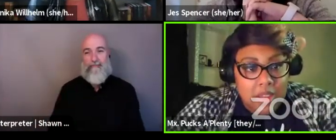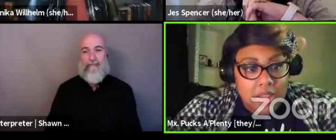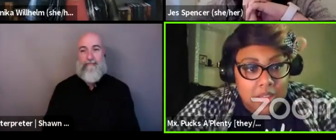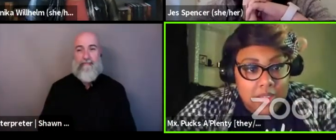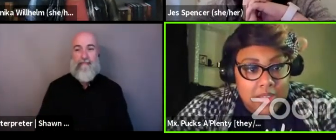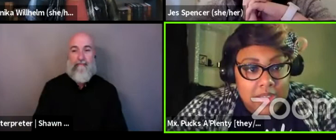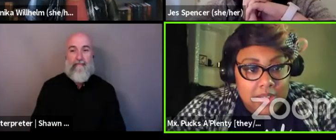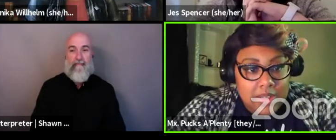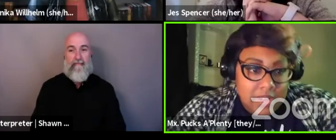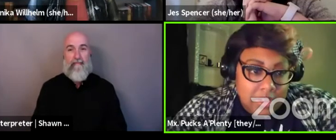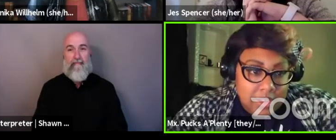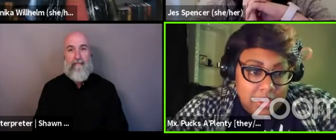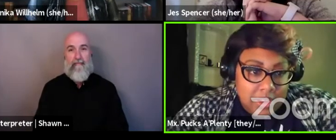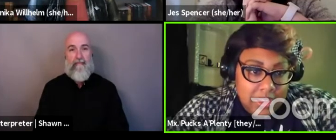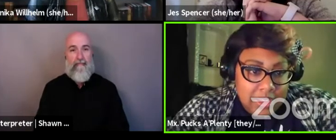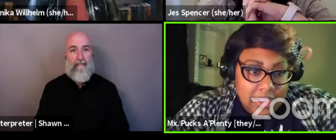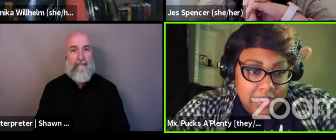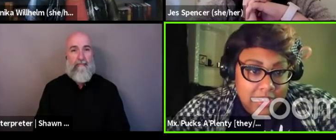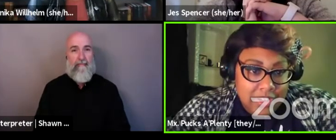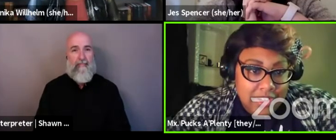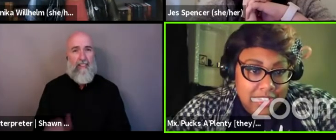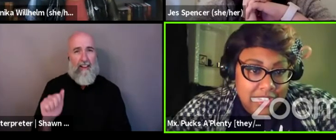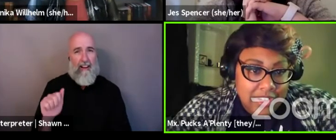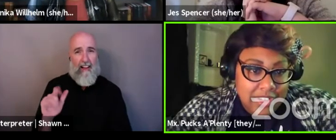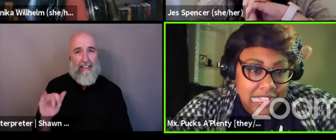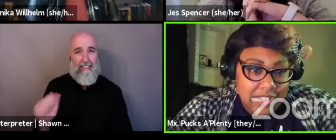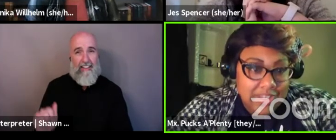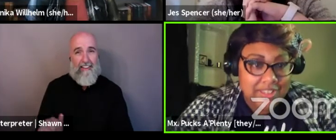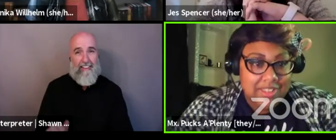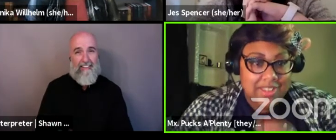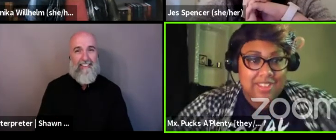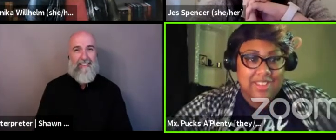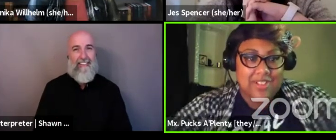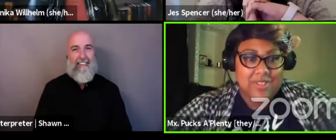And is it Alyssa?